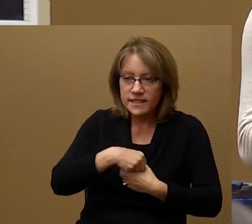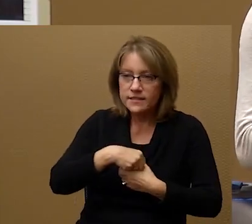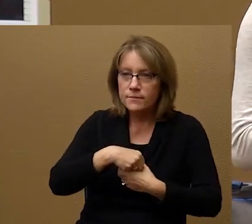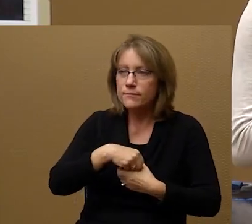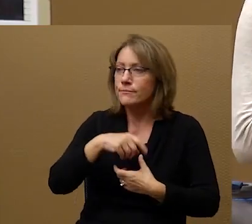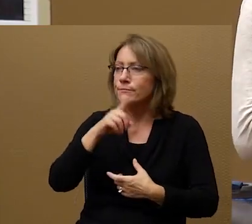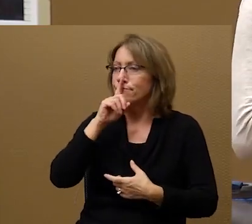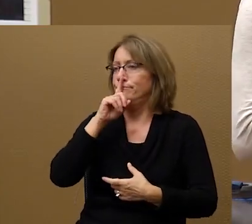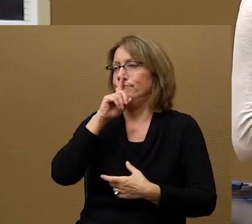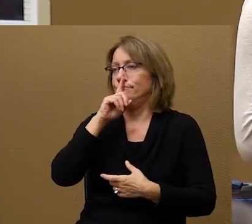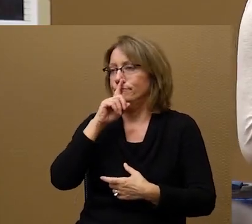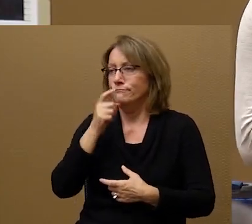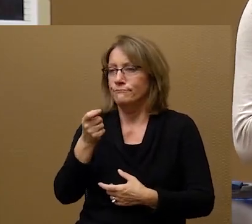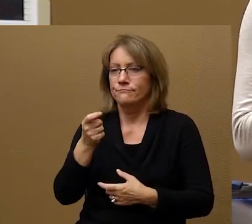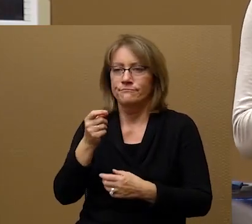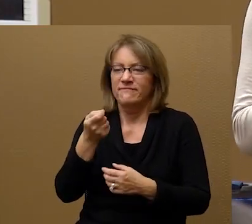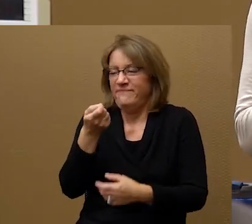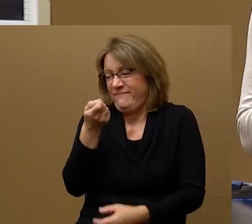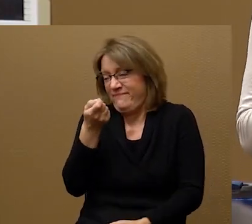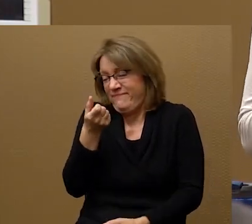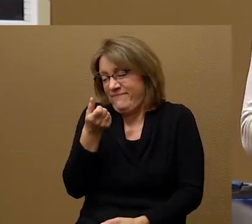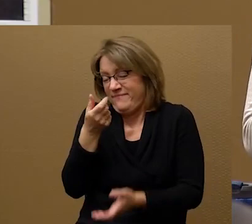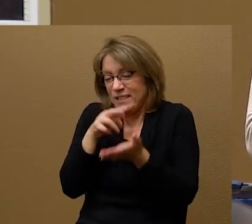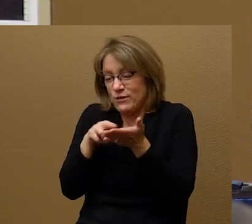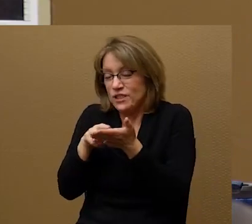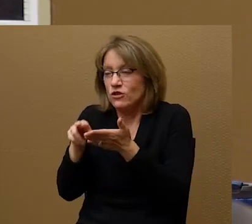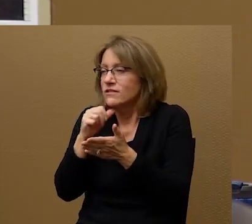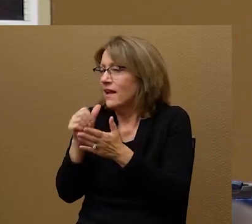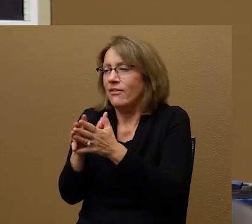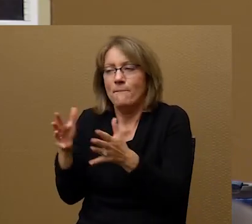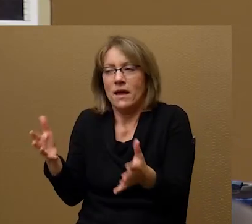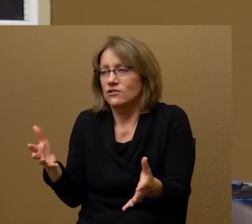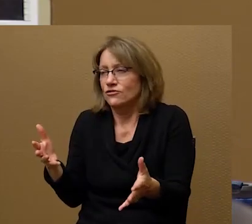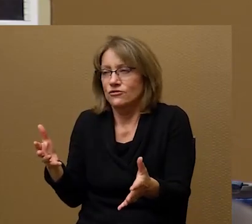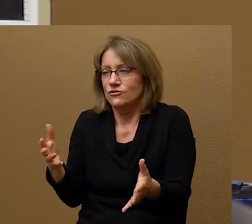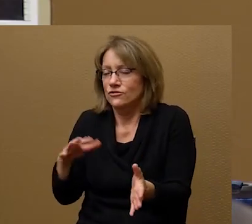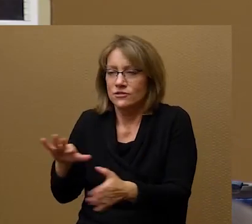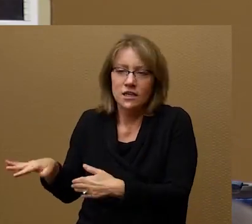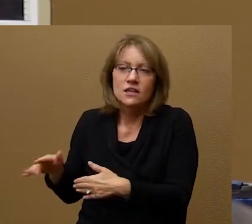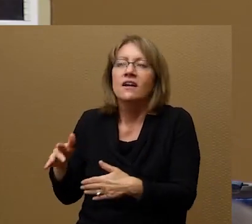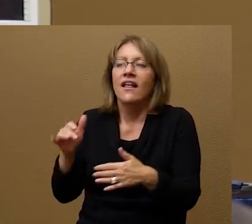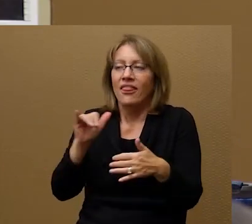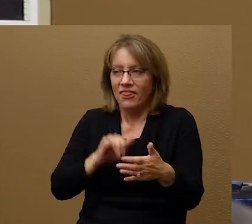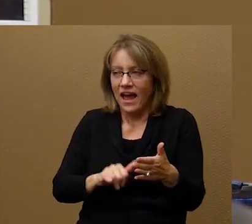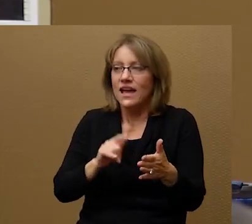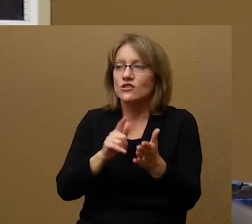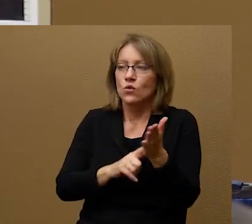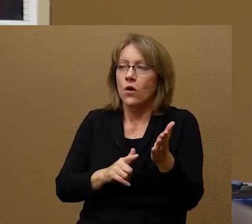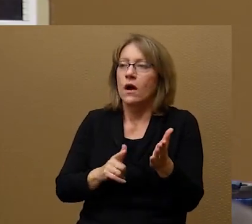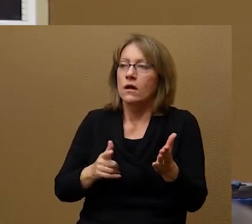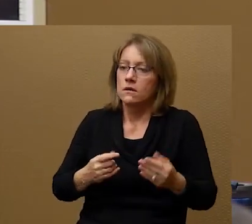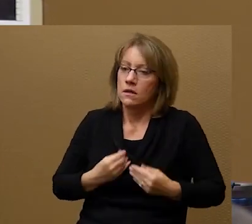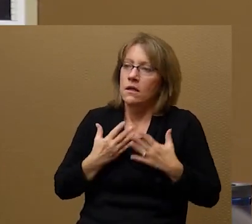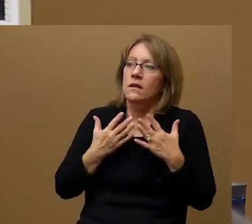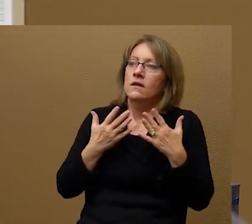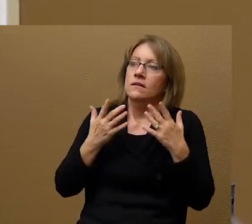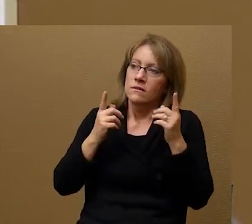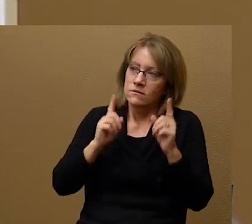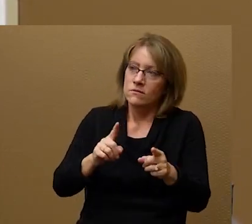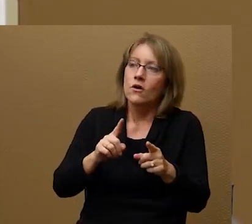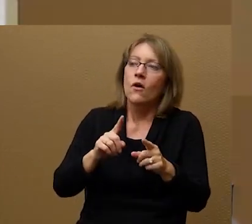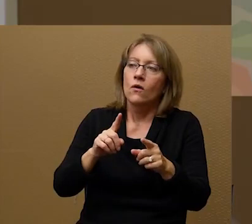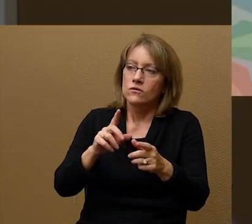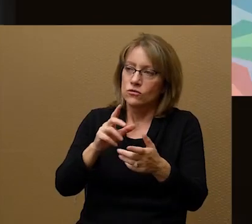little research, but there's not much. So that's really what pushed me into getting my doctorate.